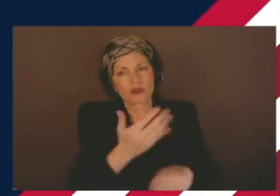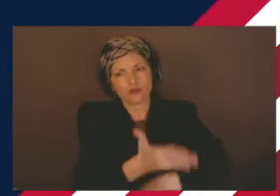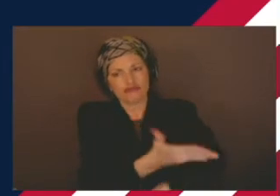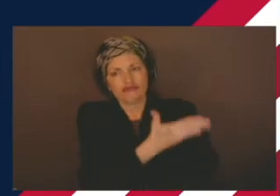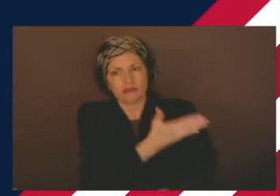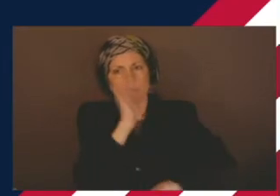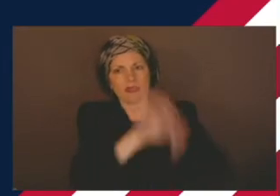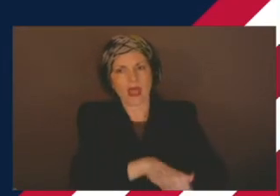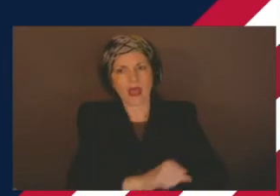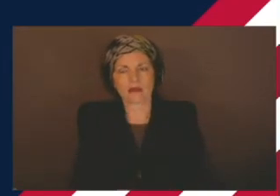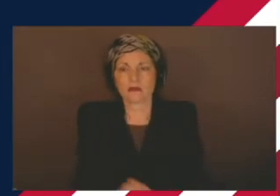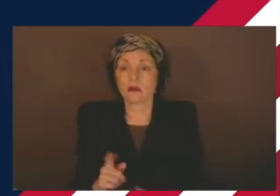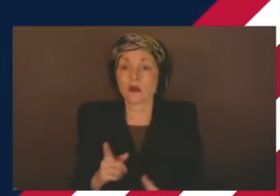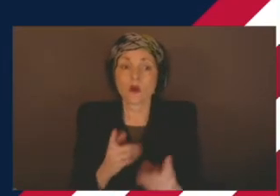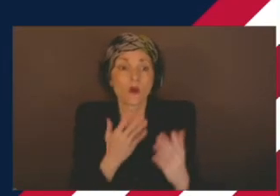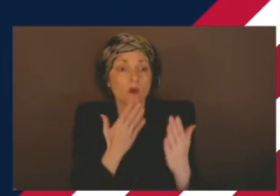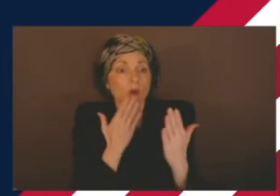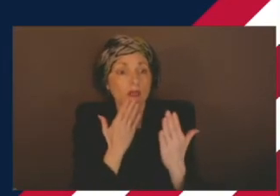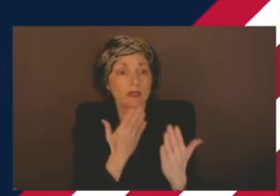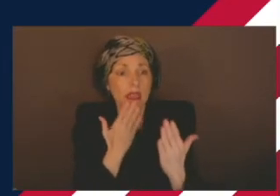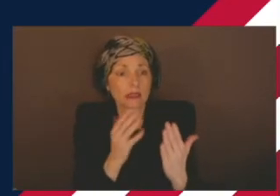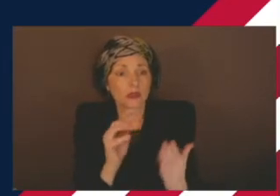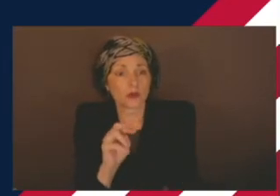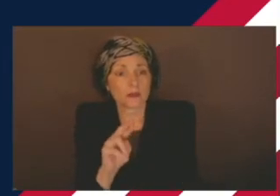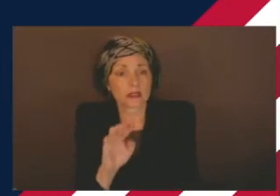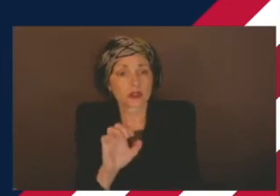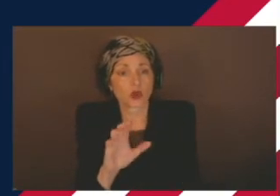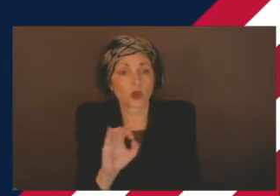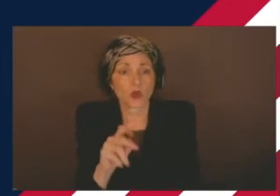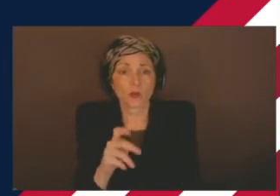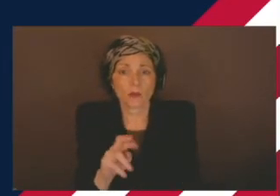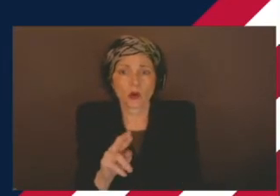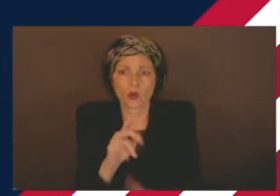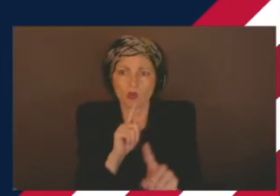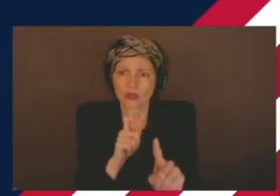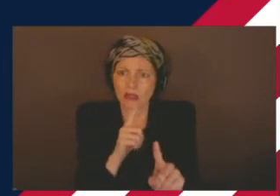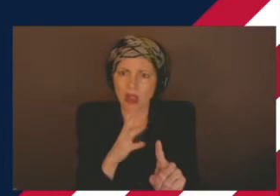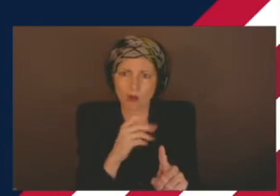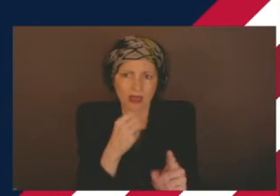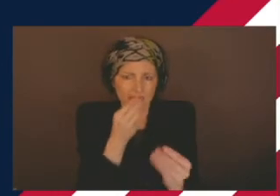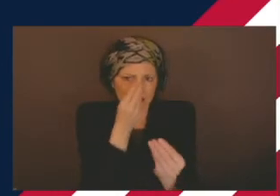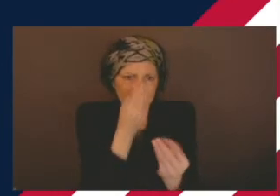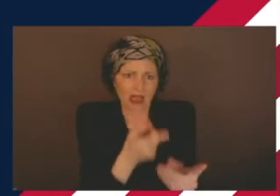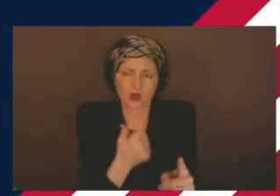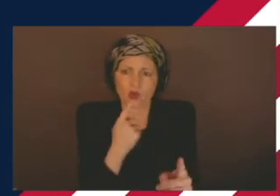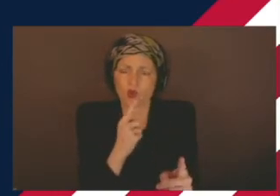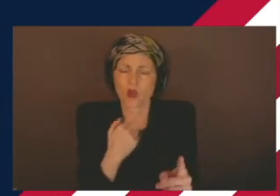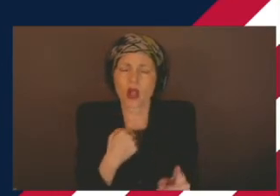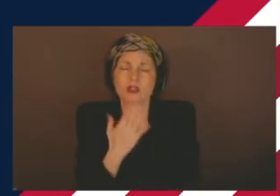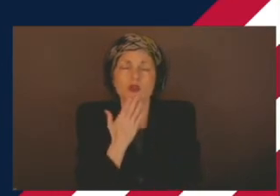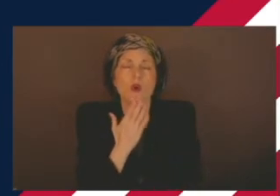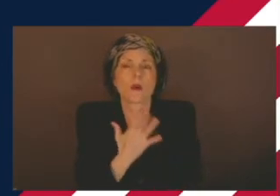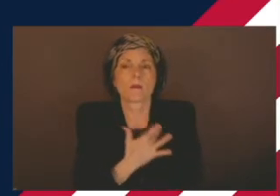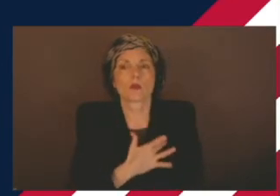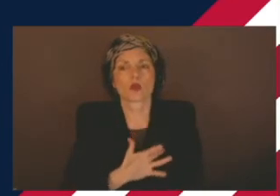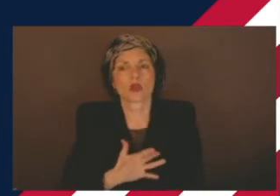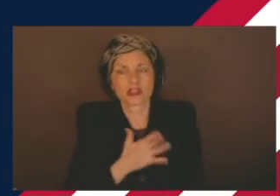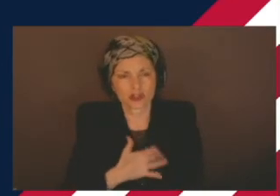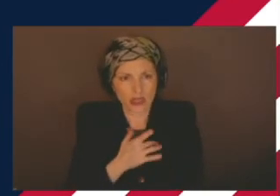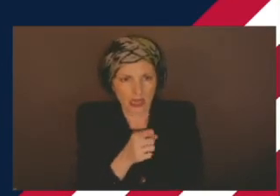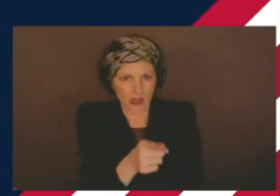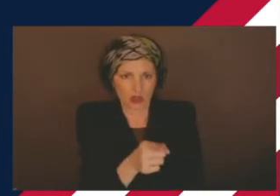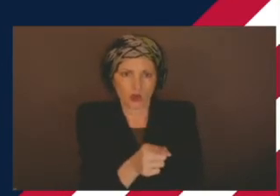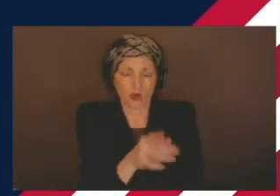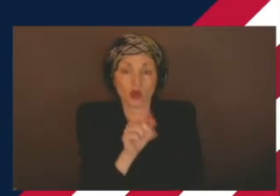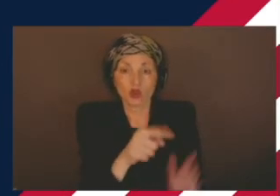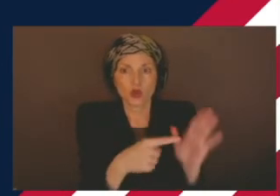And I just tell you, I'm so appreciative that you represent so much of who we are. We are so many